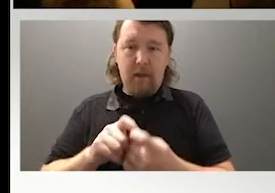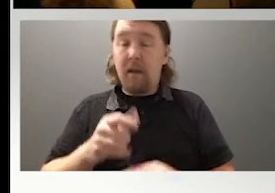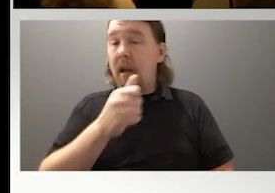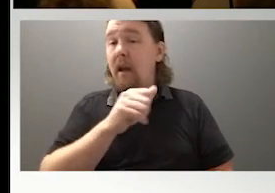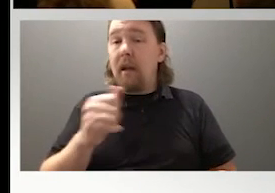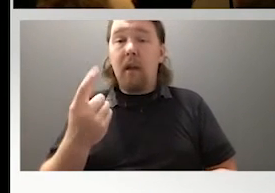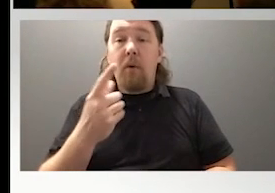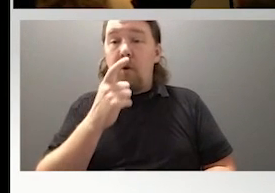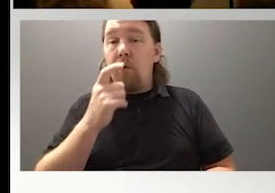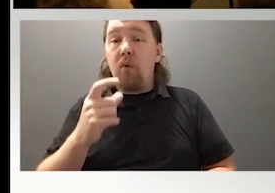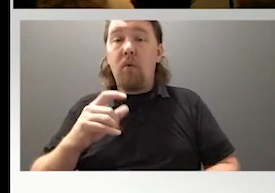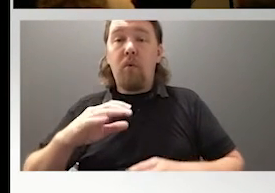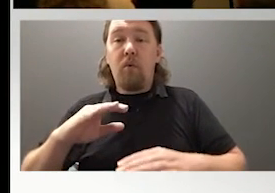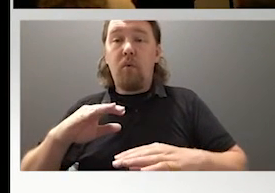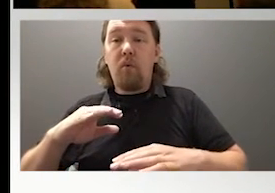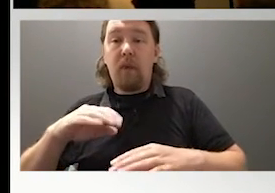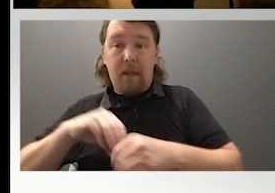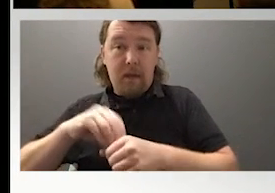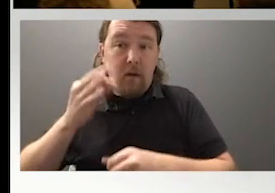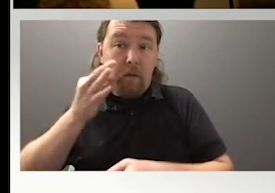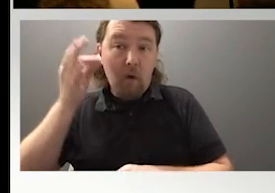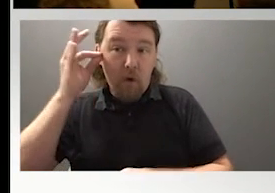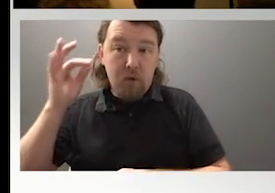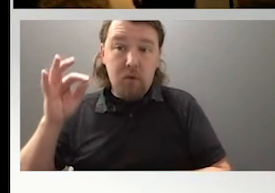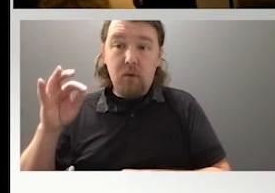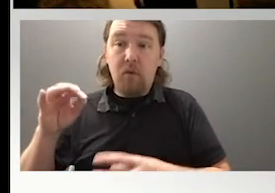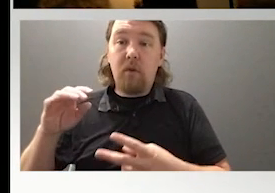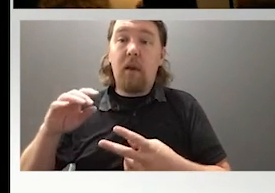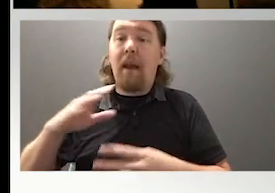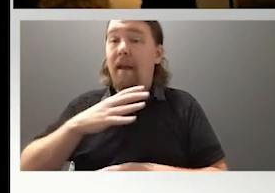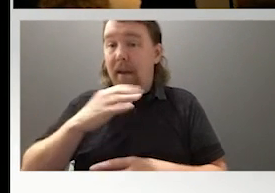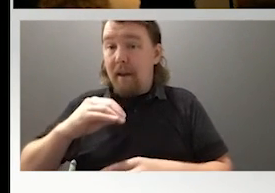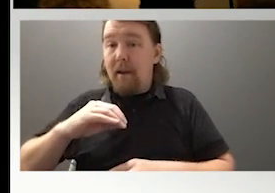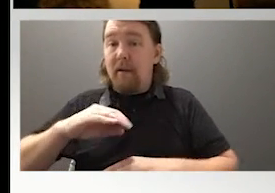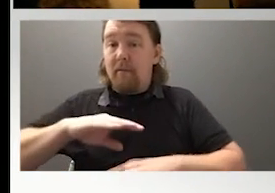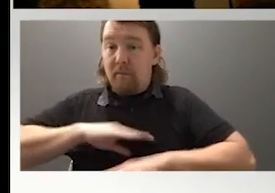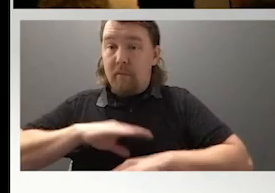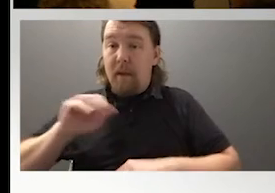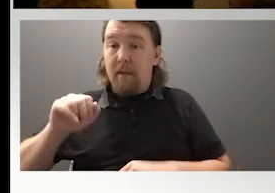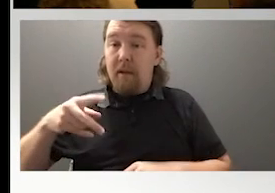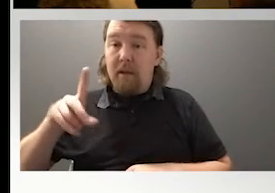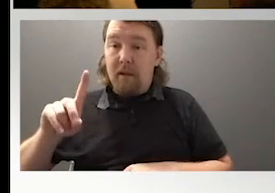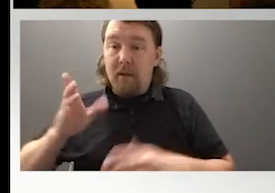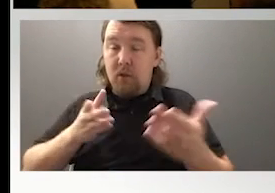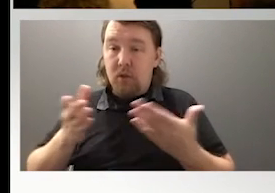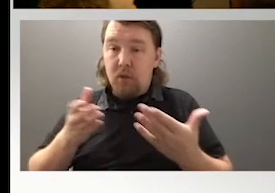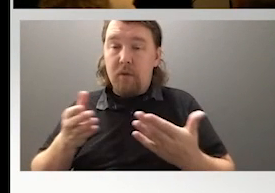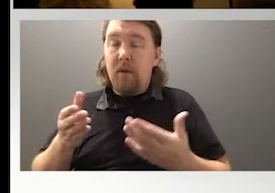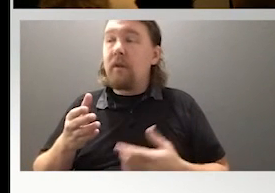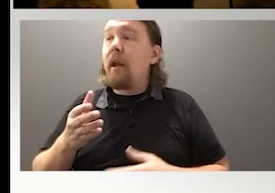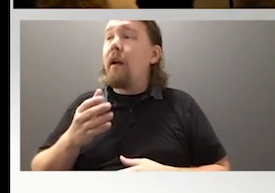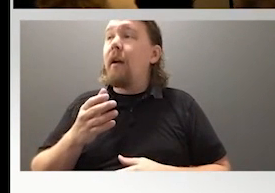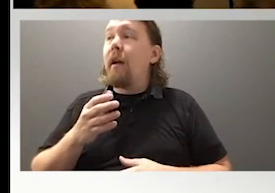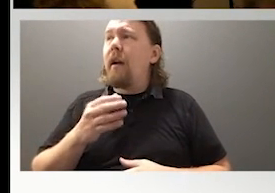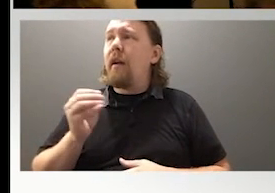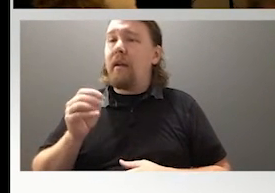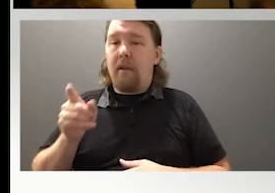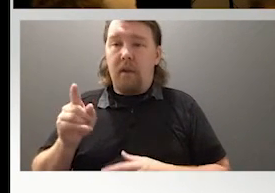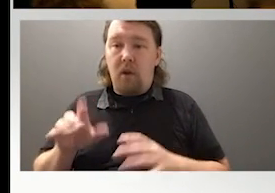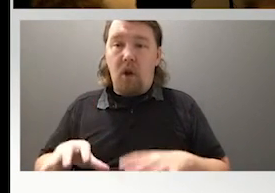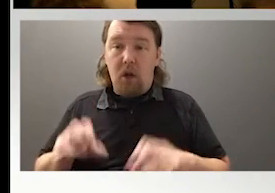anybody who's in foster care and also meets the eligibility criteria for APD services, and they're